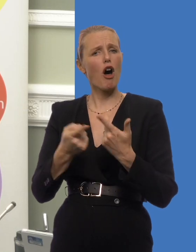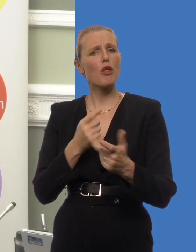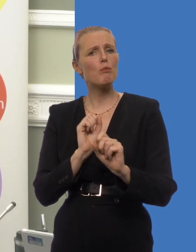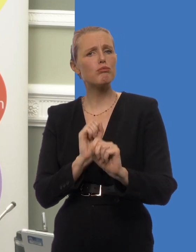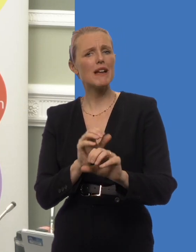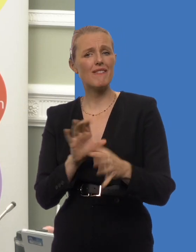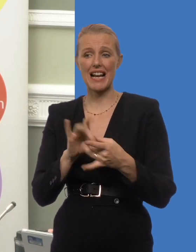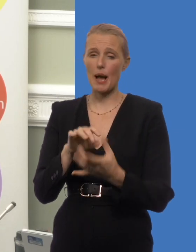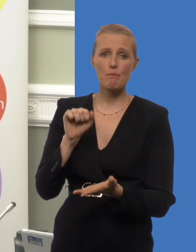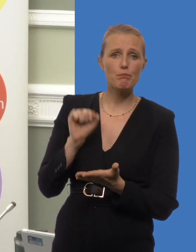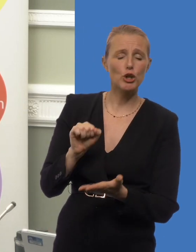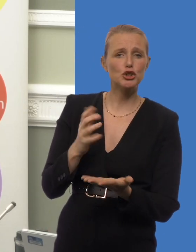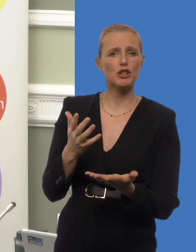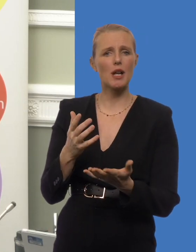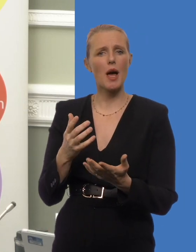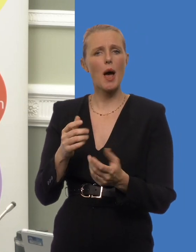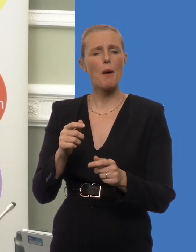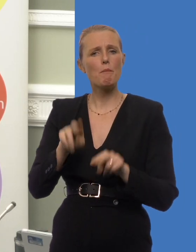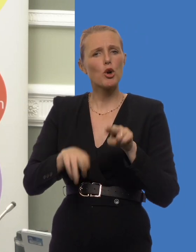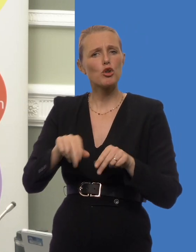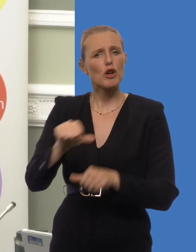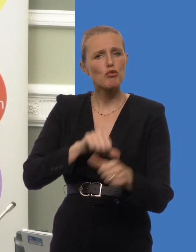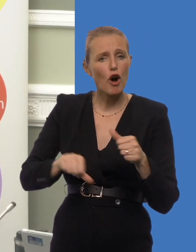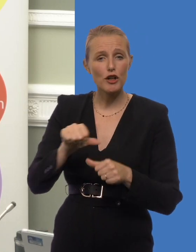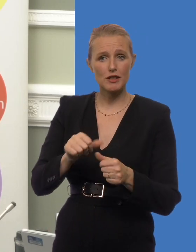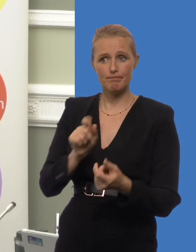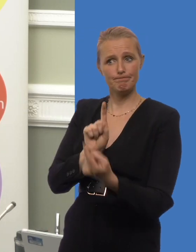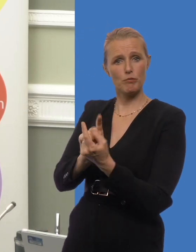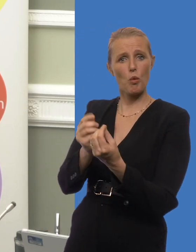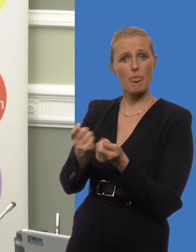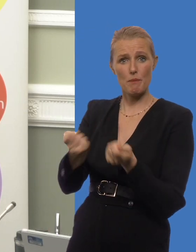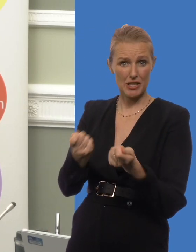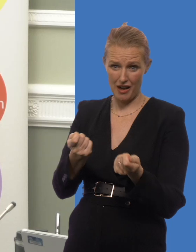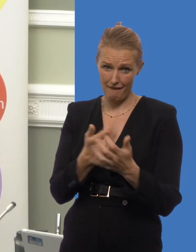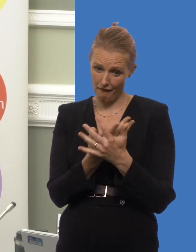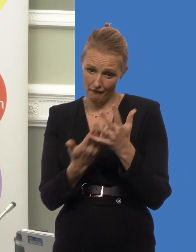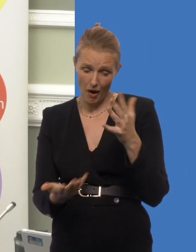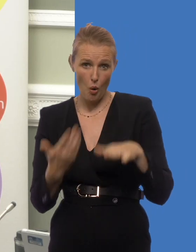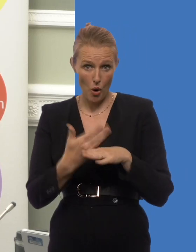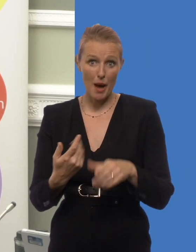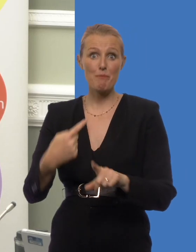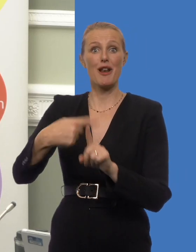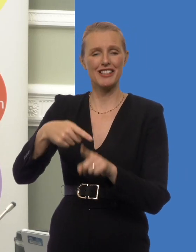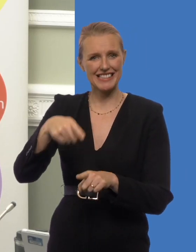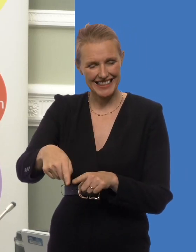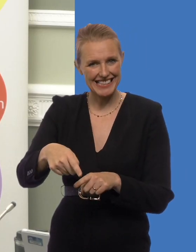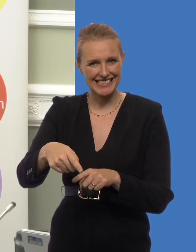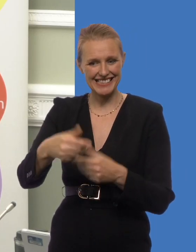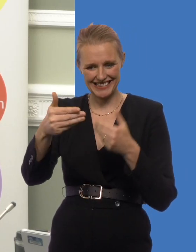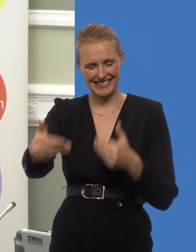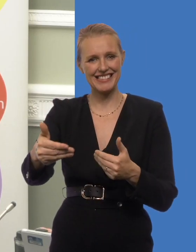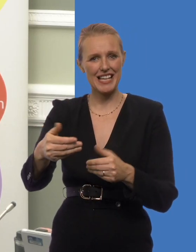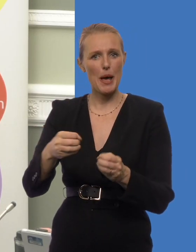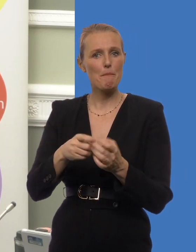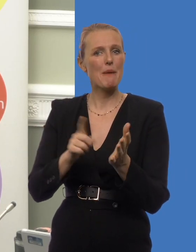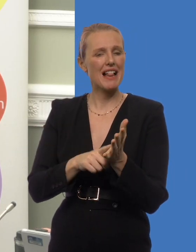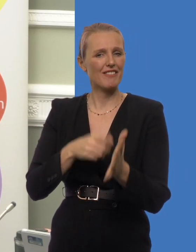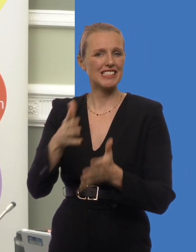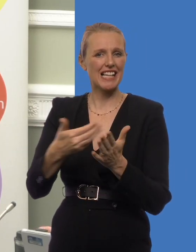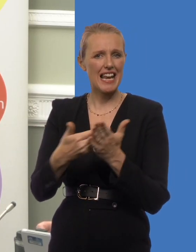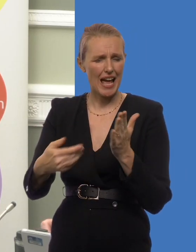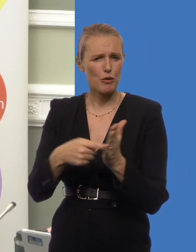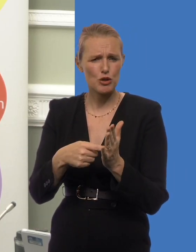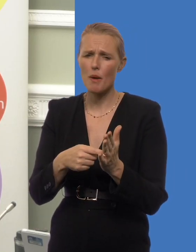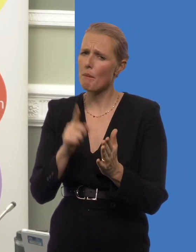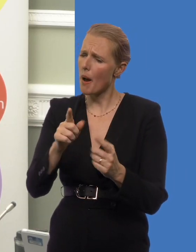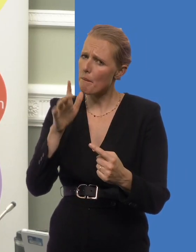as budget, monitoring rounds, sessions with the Minister, etc., as well as wanting to ensure that we have robust